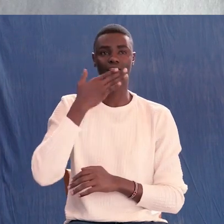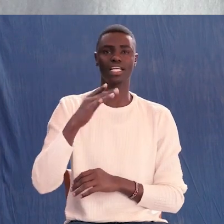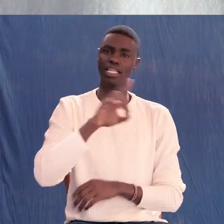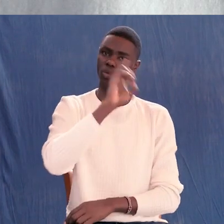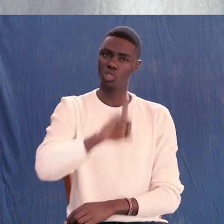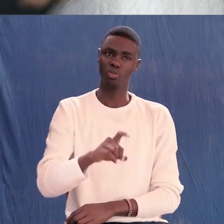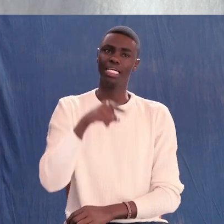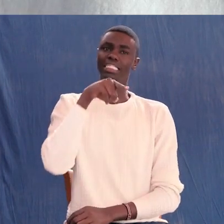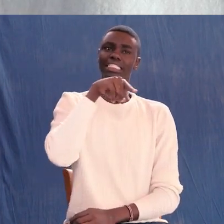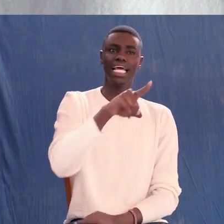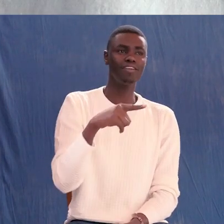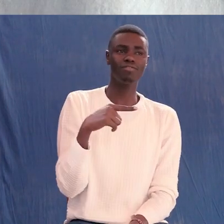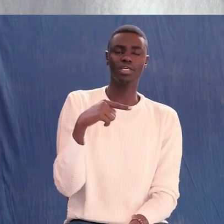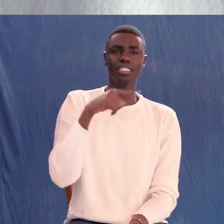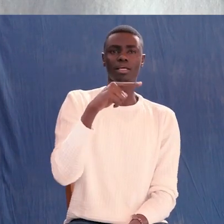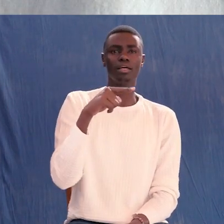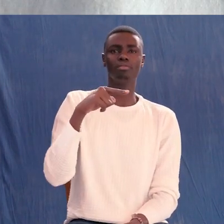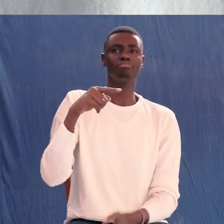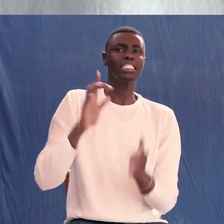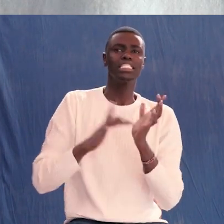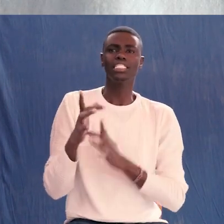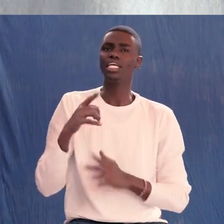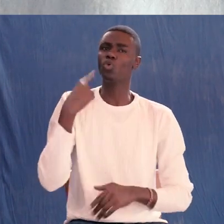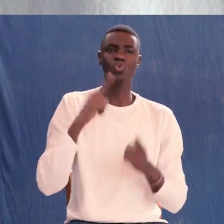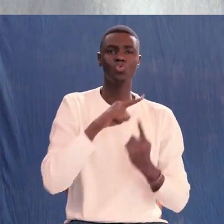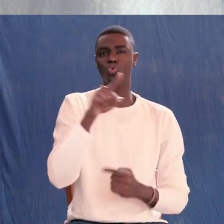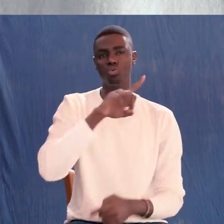who do you say I am? Who am I to you, says Christ.